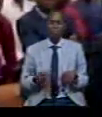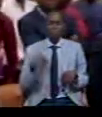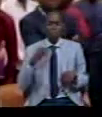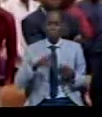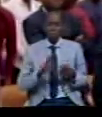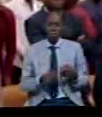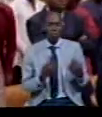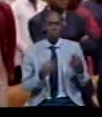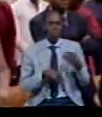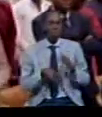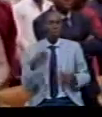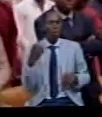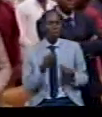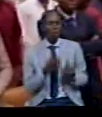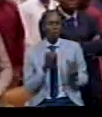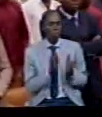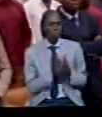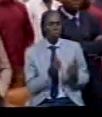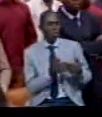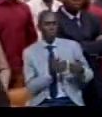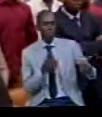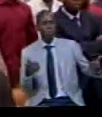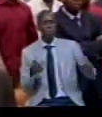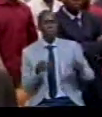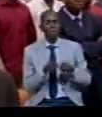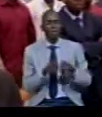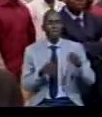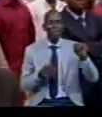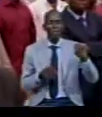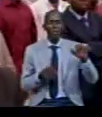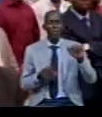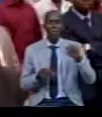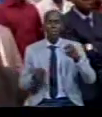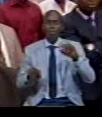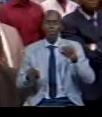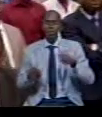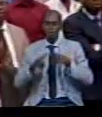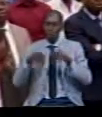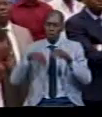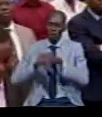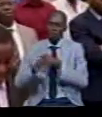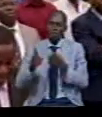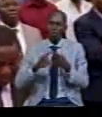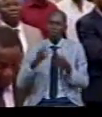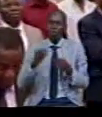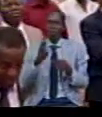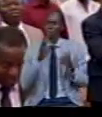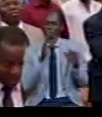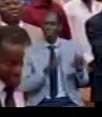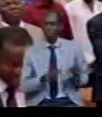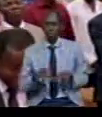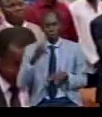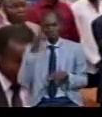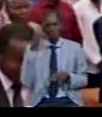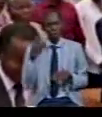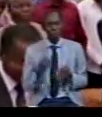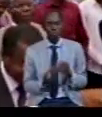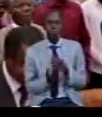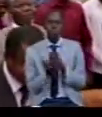isolation, like Naaman, we must come down from the horse and get into the river. Because the fountain is still